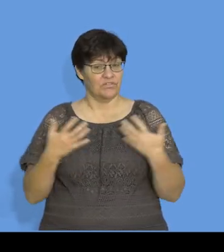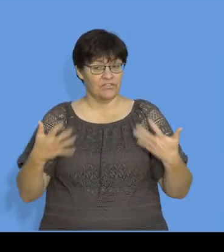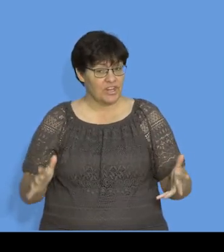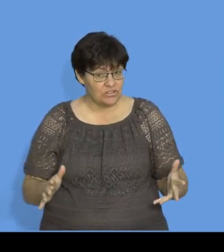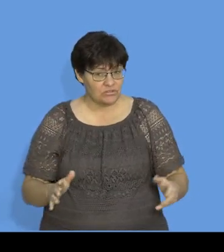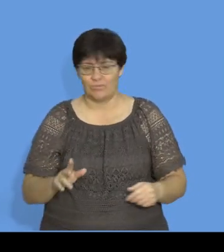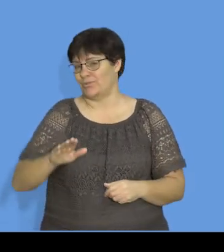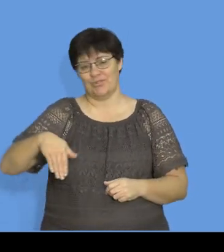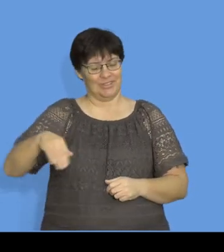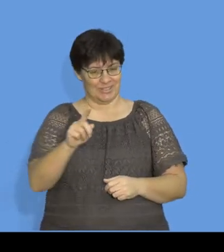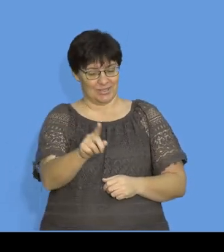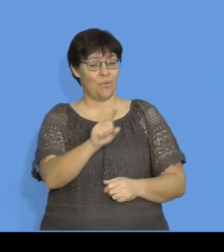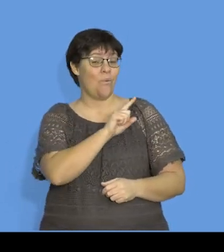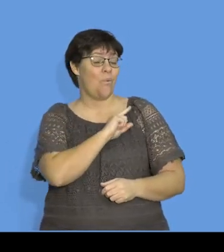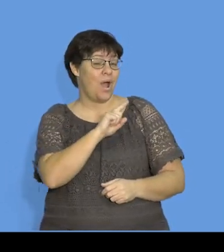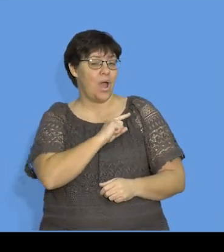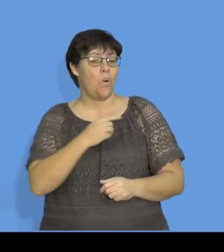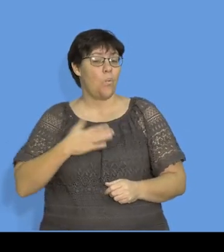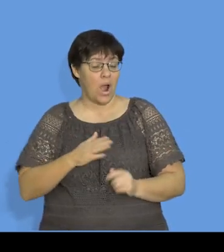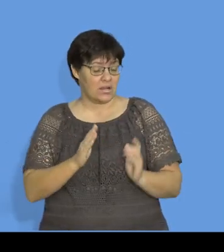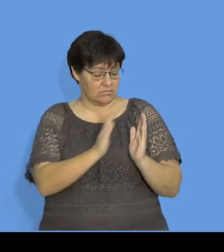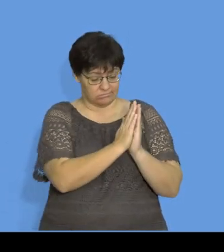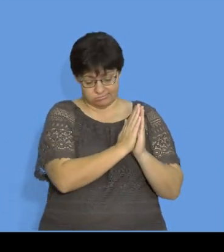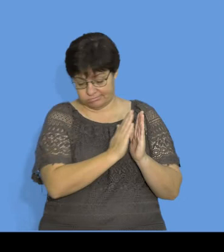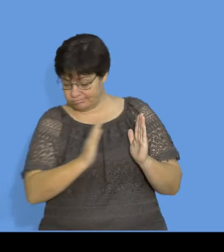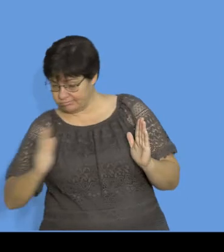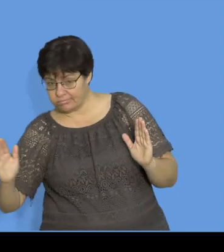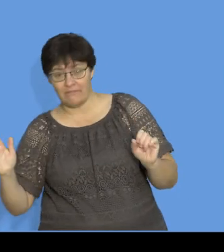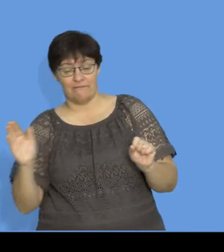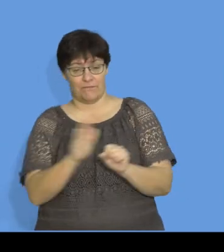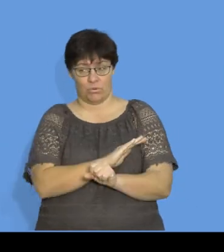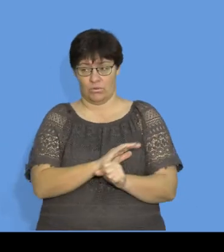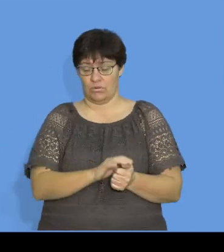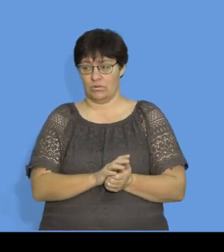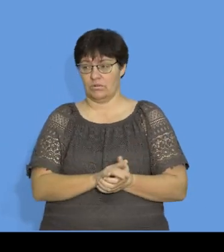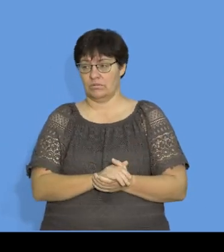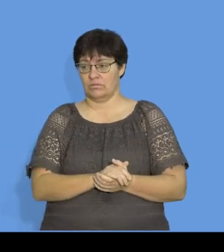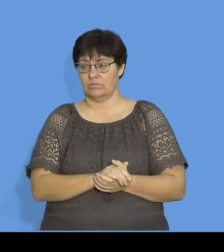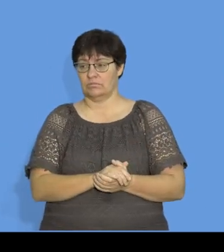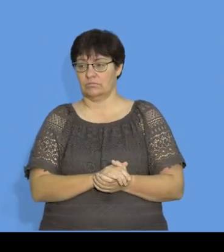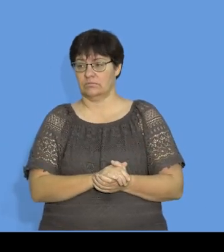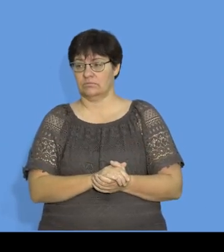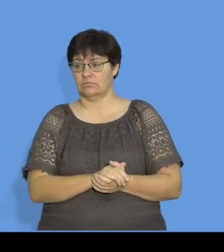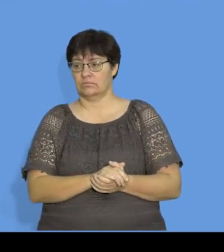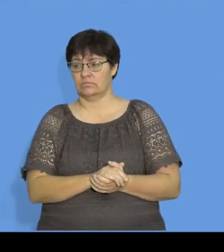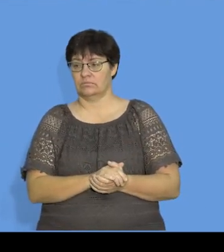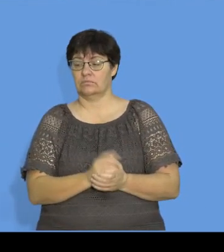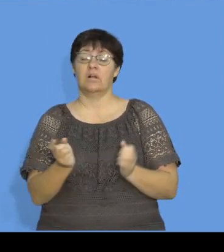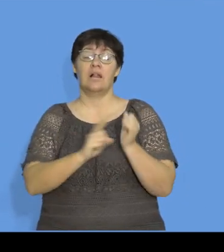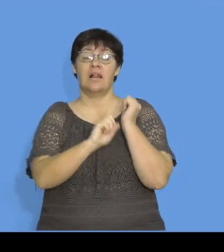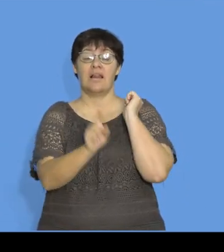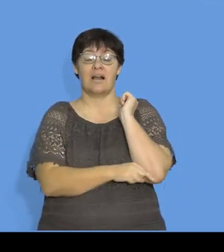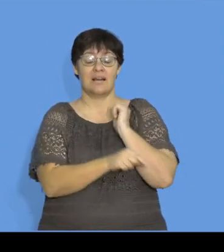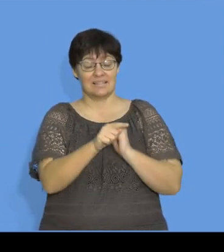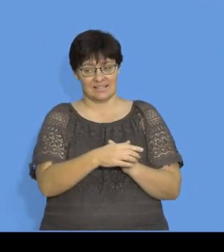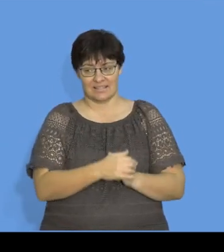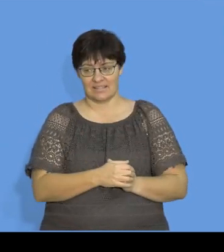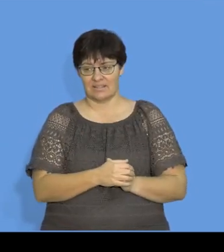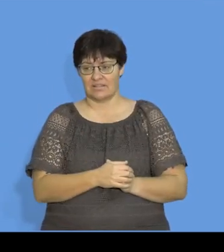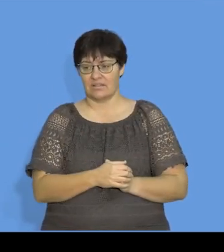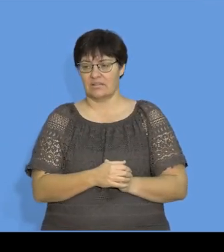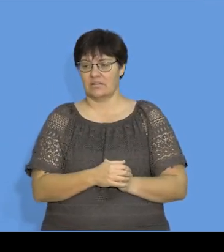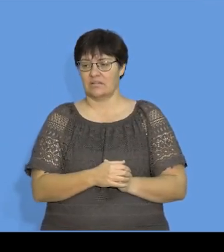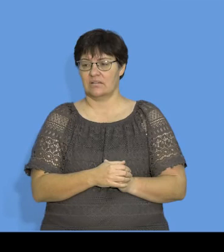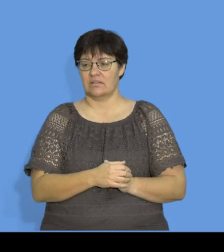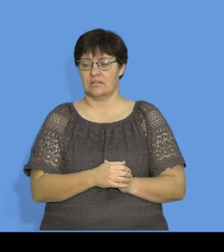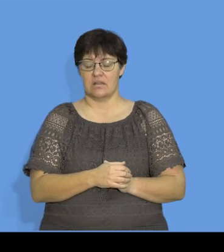But we're not done because the question wanted the total displacement. So the last part is I'm